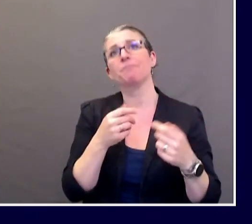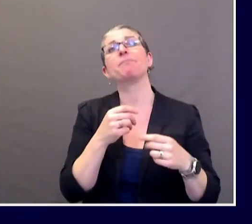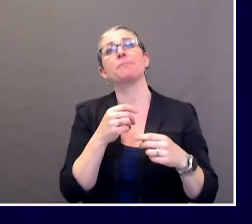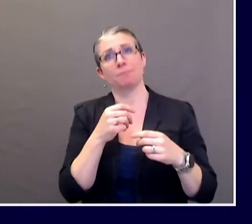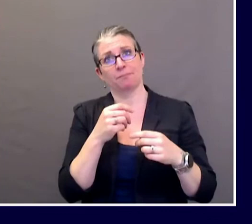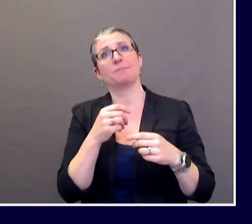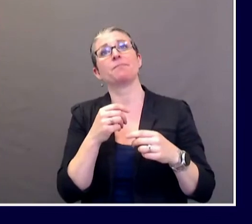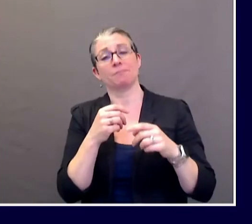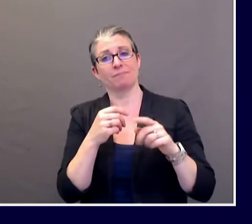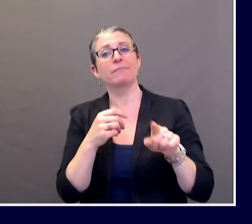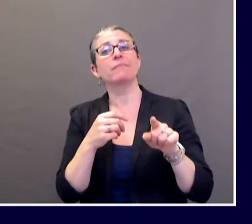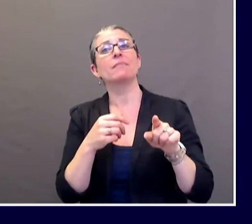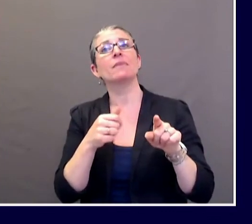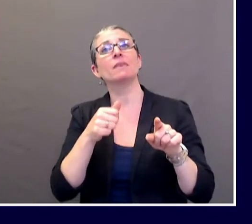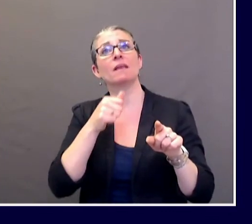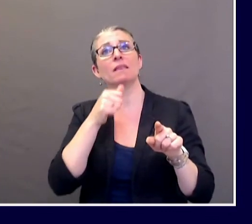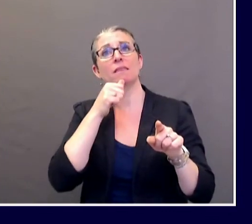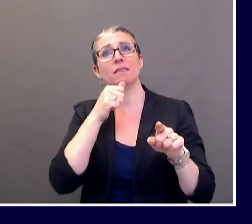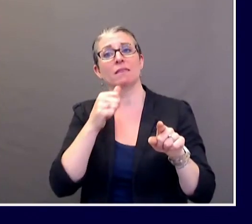higher than the percentage of men.